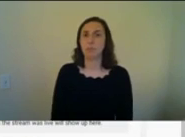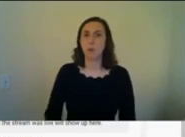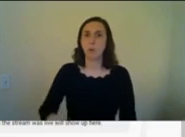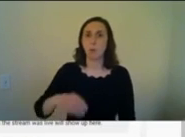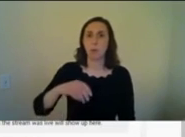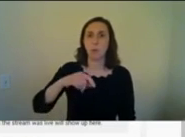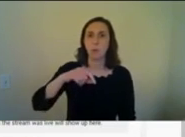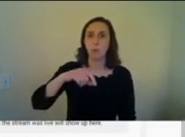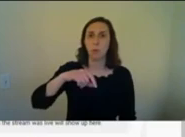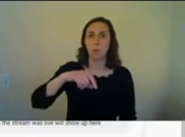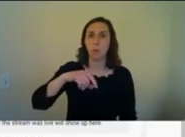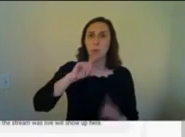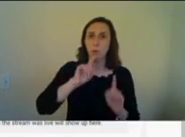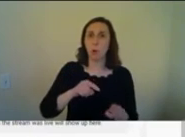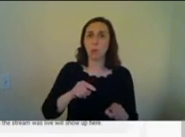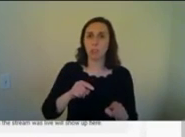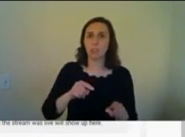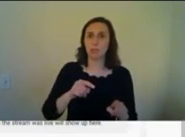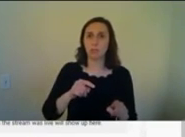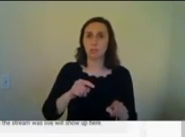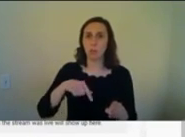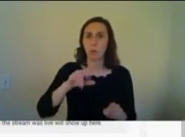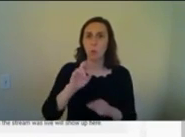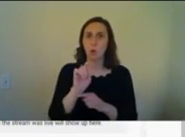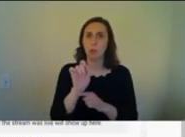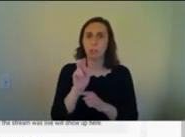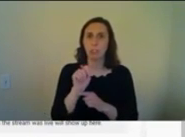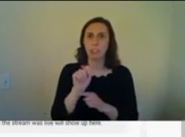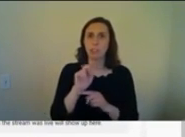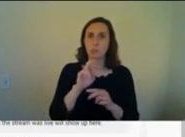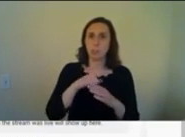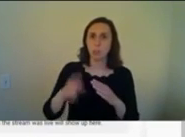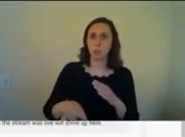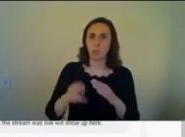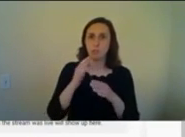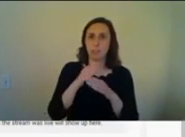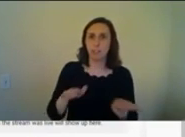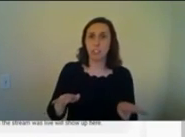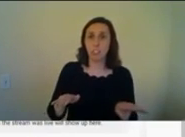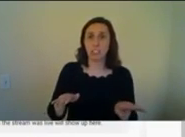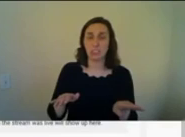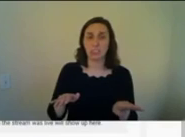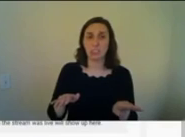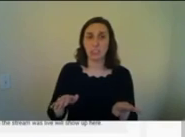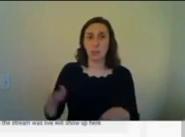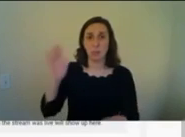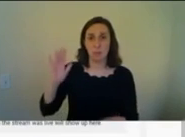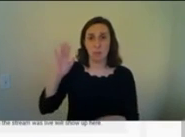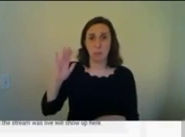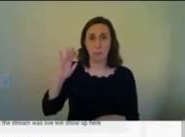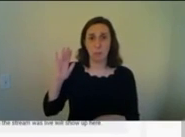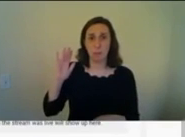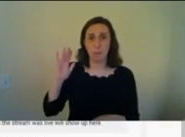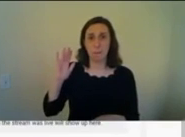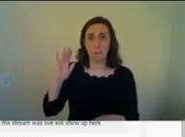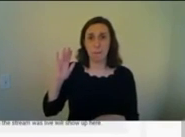this division and the remainder out here. And when I was in school, we were always taught the remainder